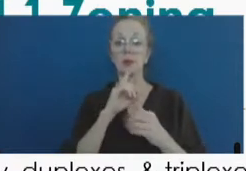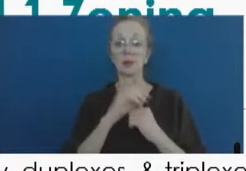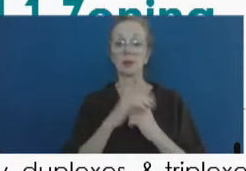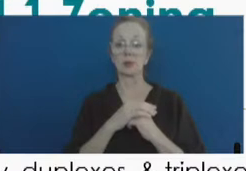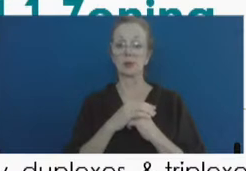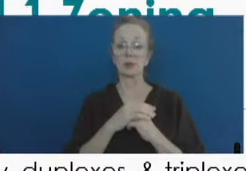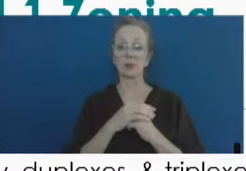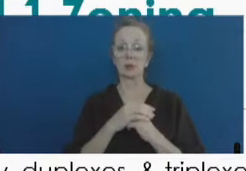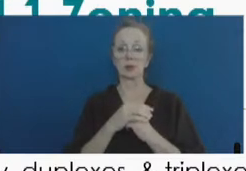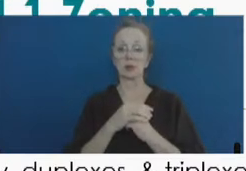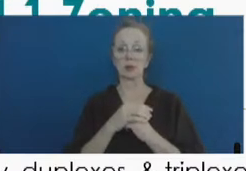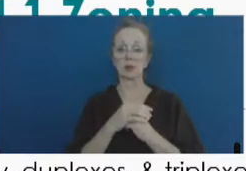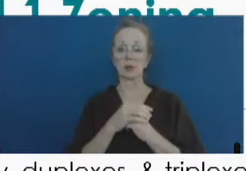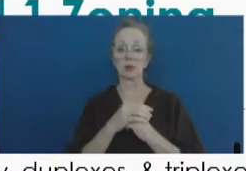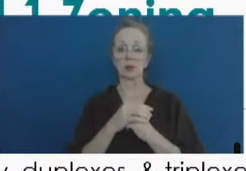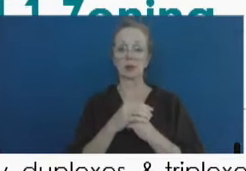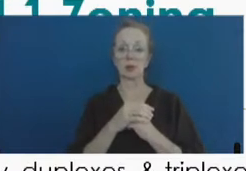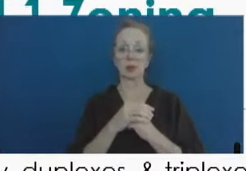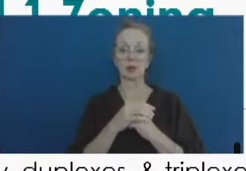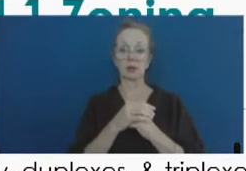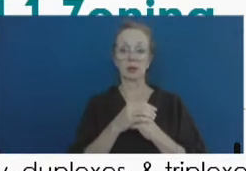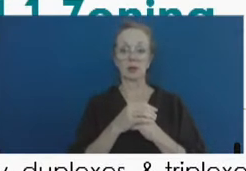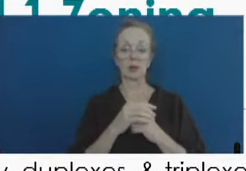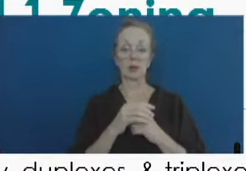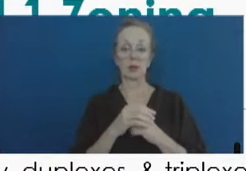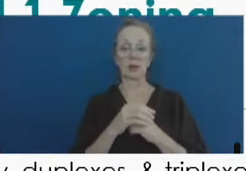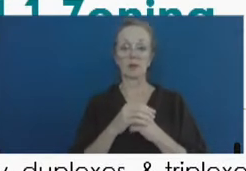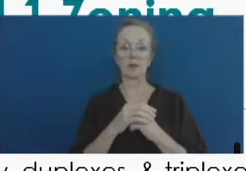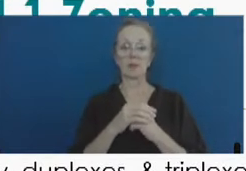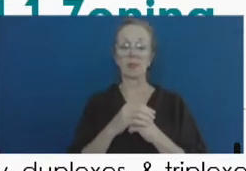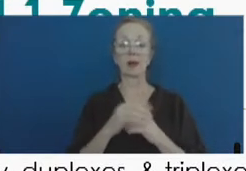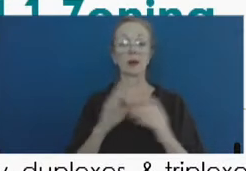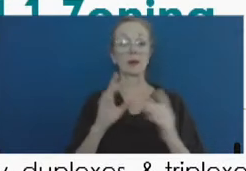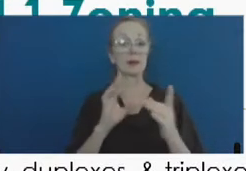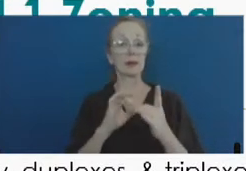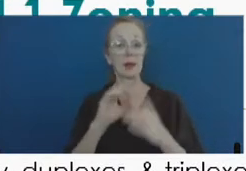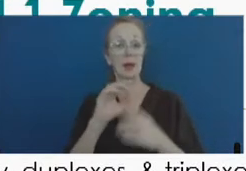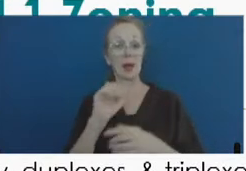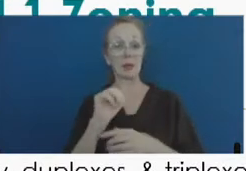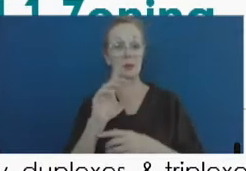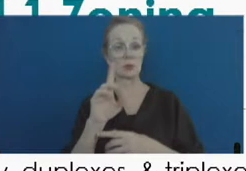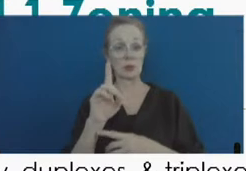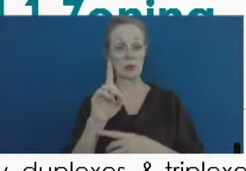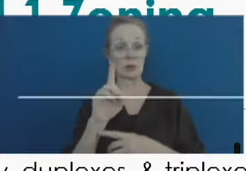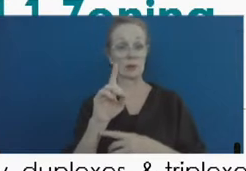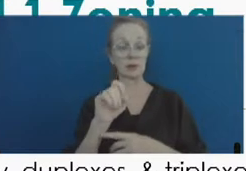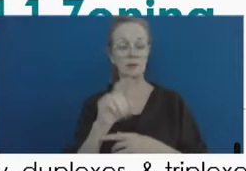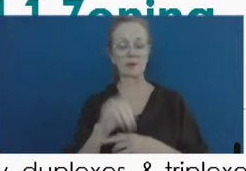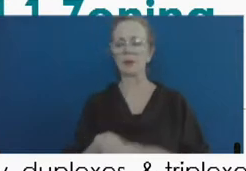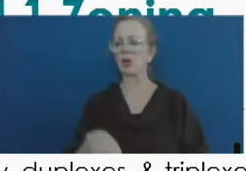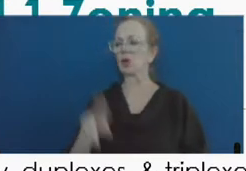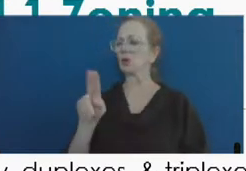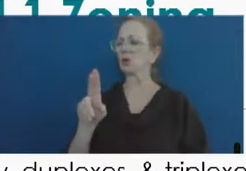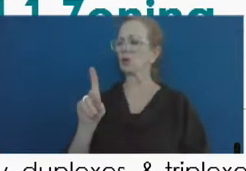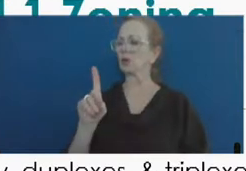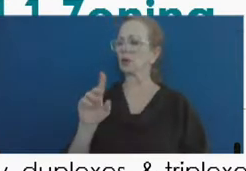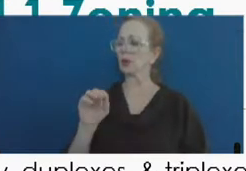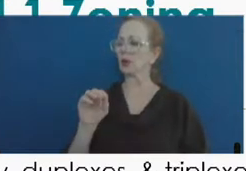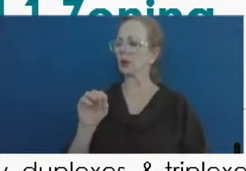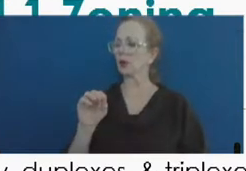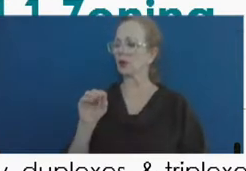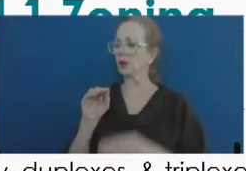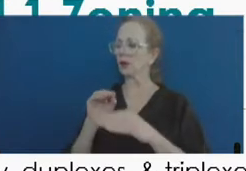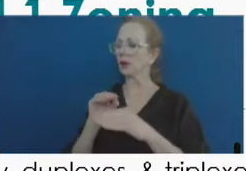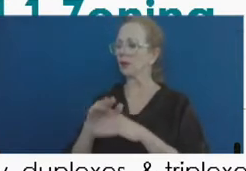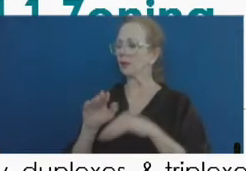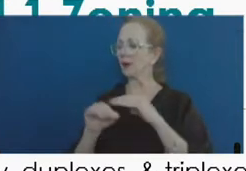included here, or are they baked into A through D? So when the UDO went into effect,